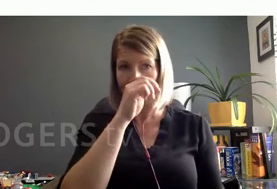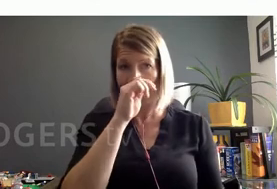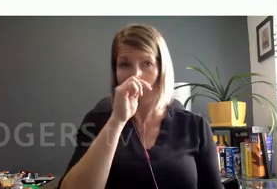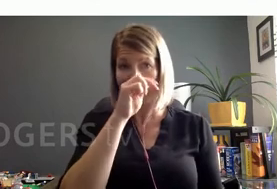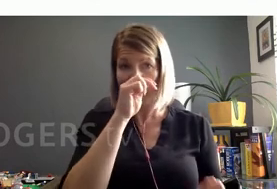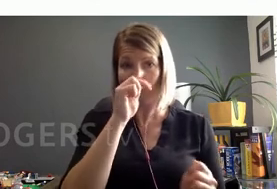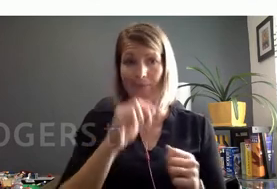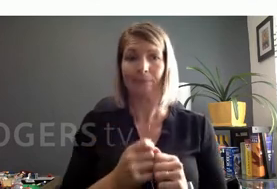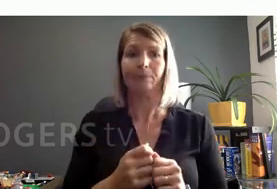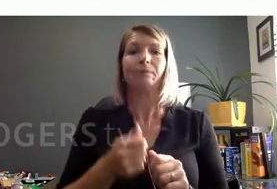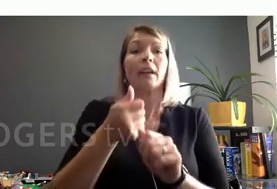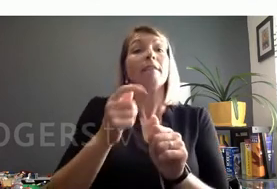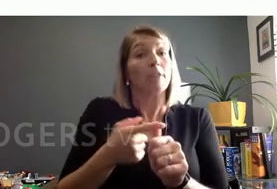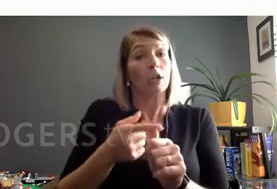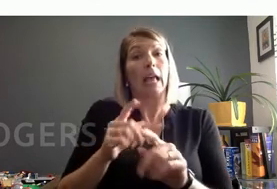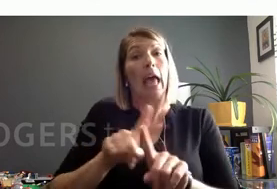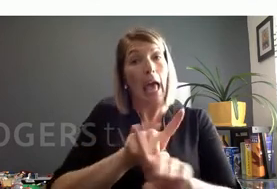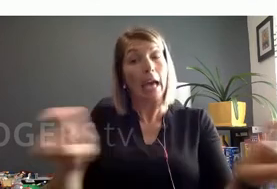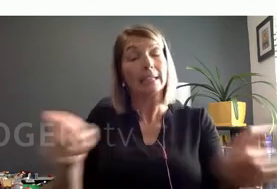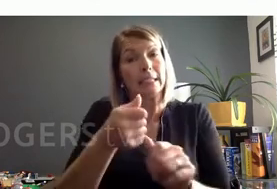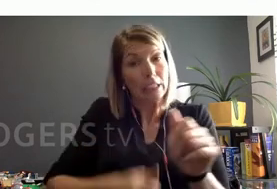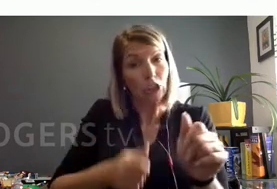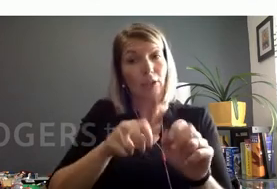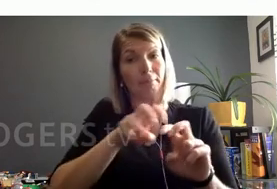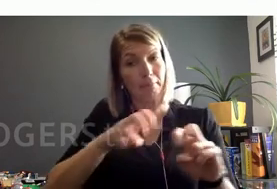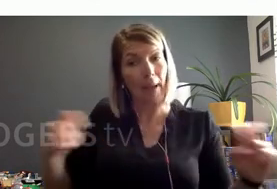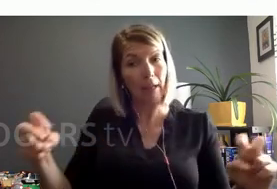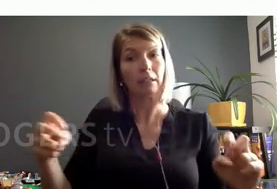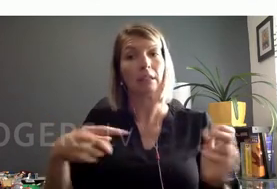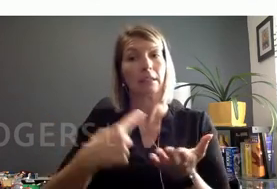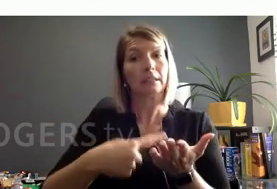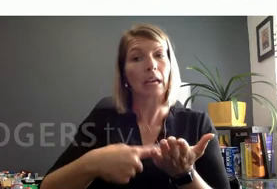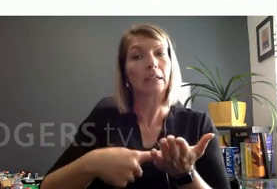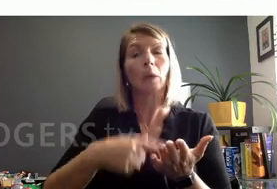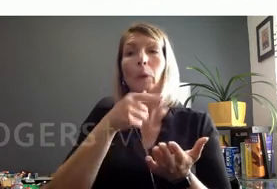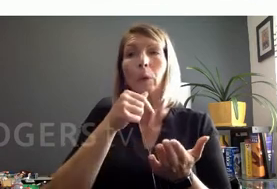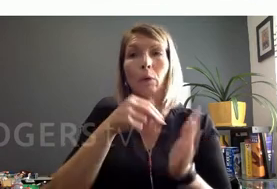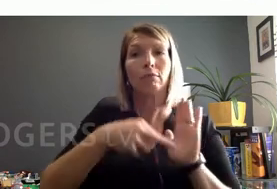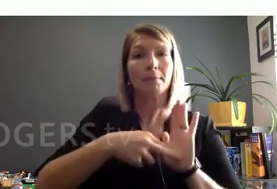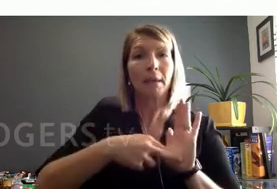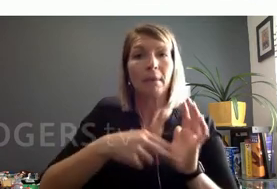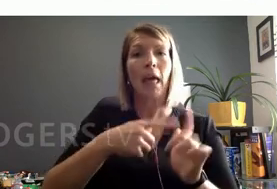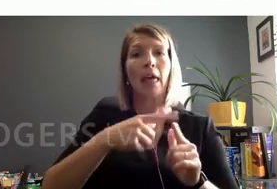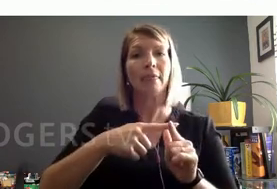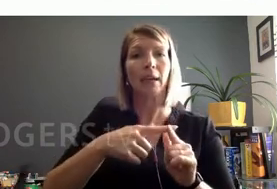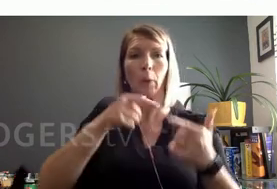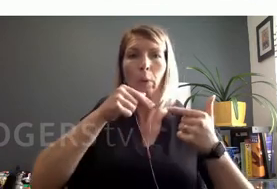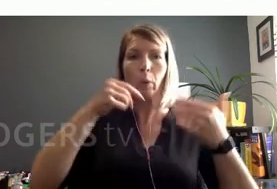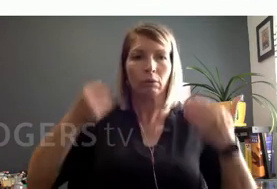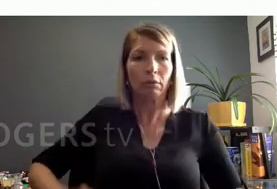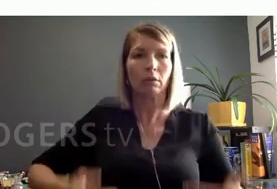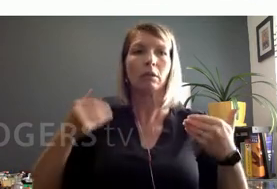panelist to introduce themselves and their organization or affiliation. After that, I'll ask a series of questions in exploring